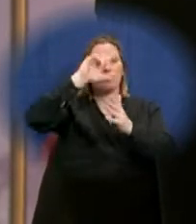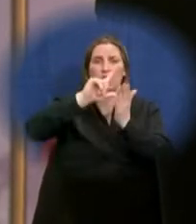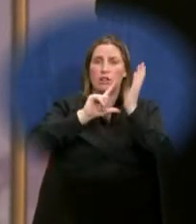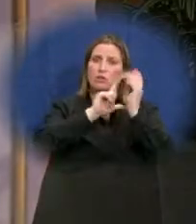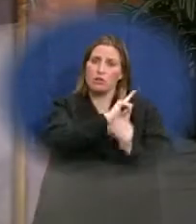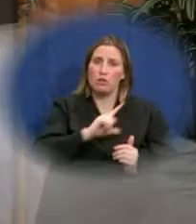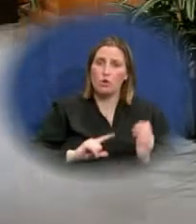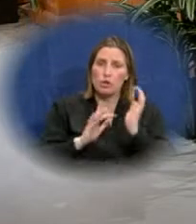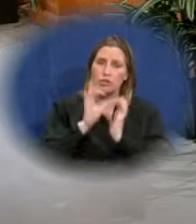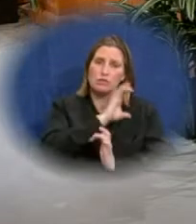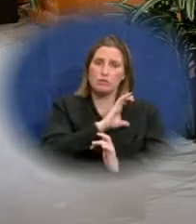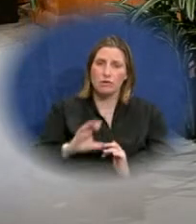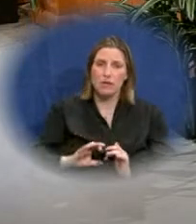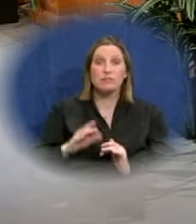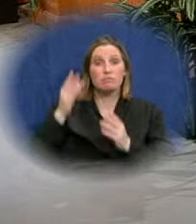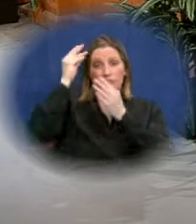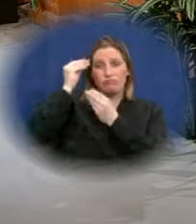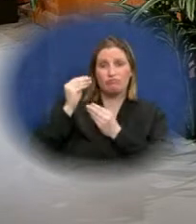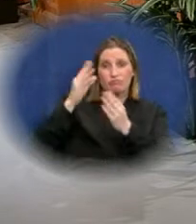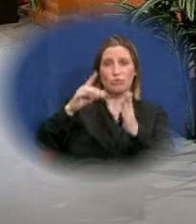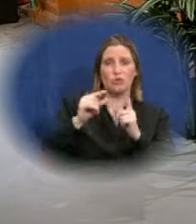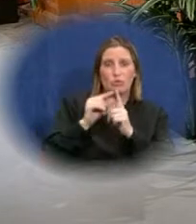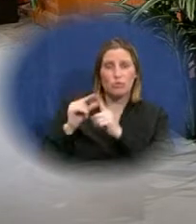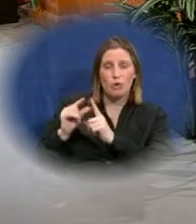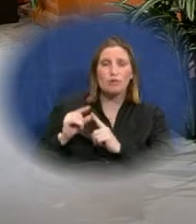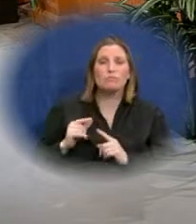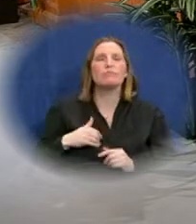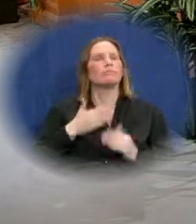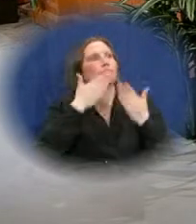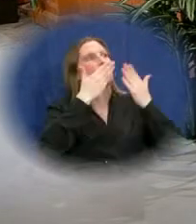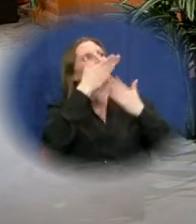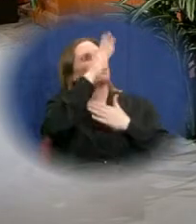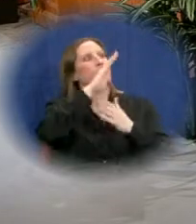Lord. Thanks be to God.